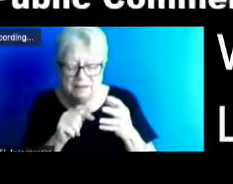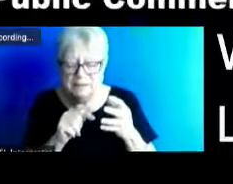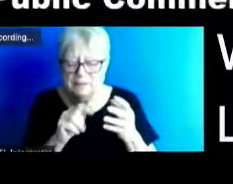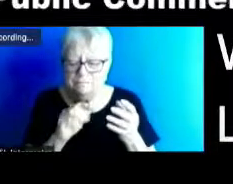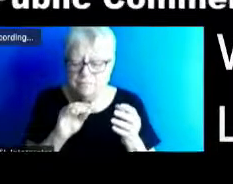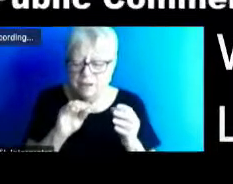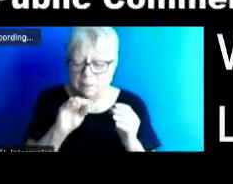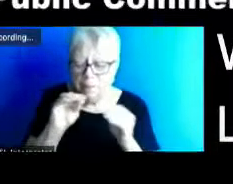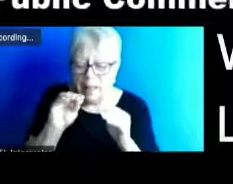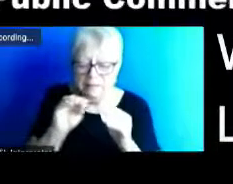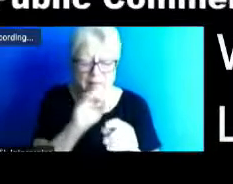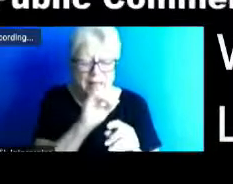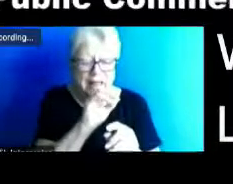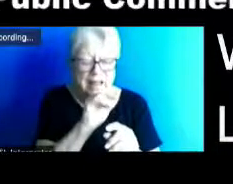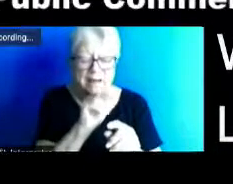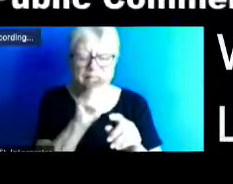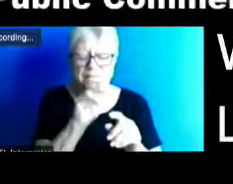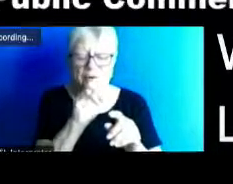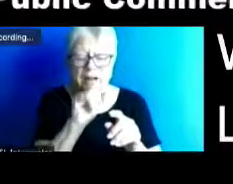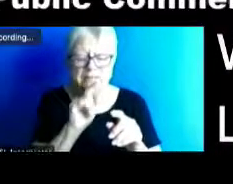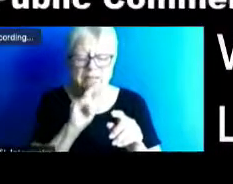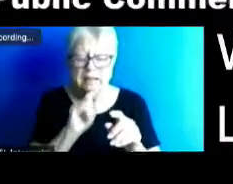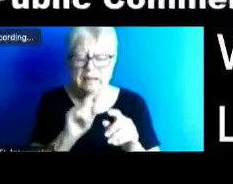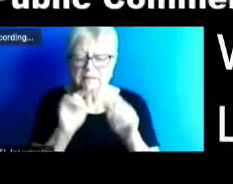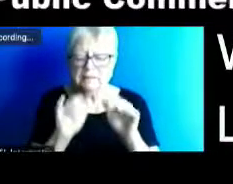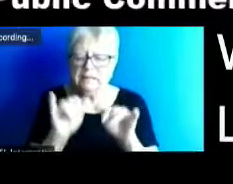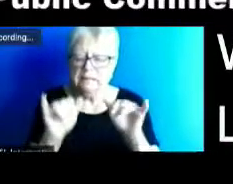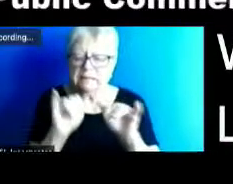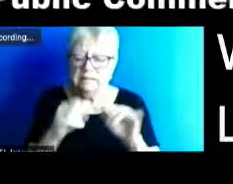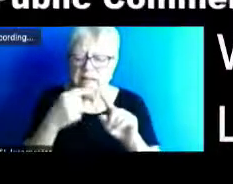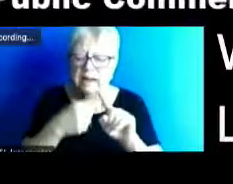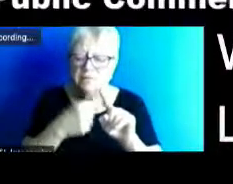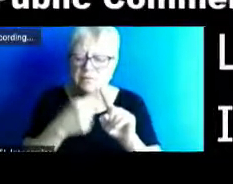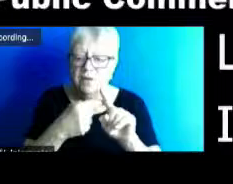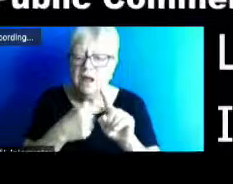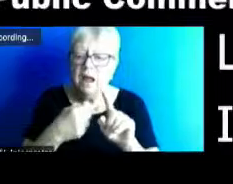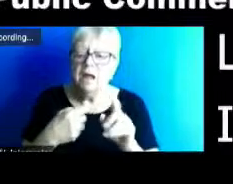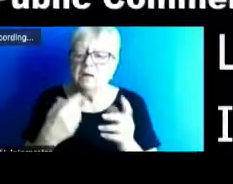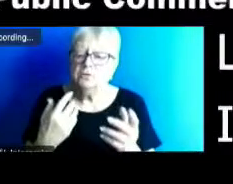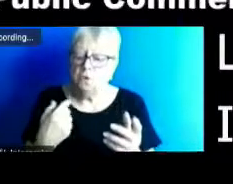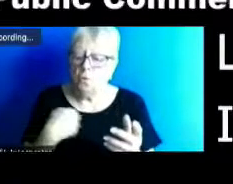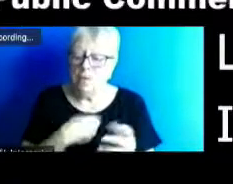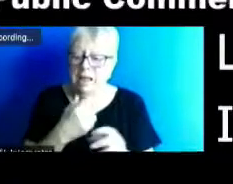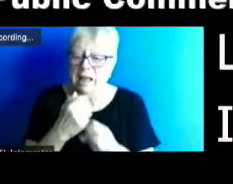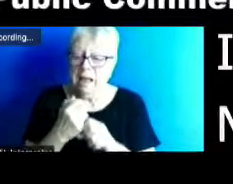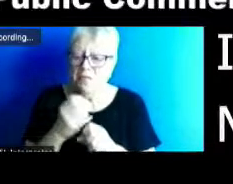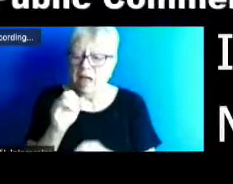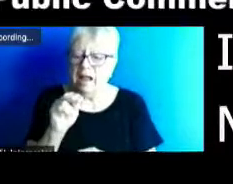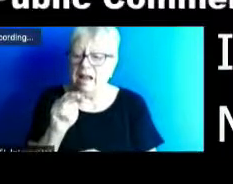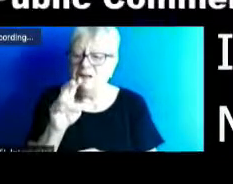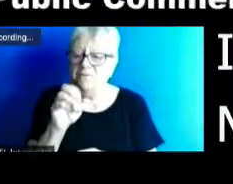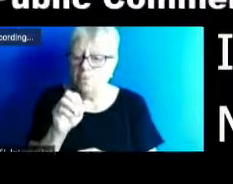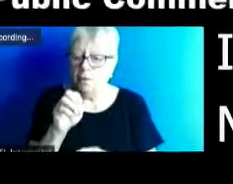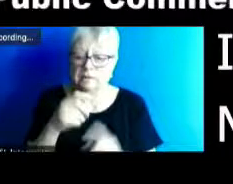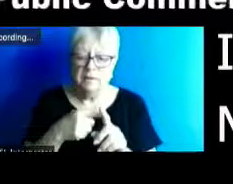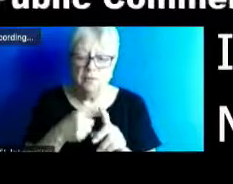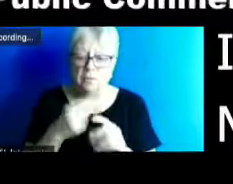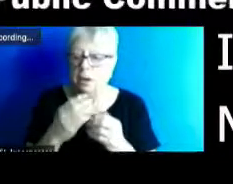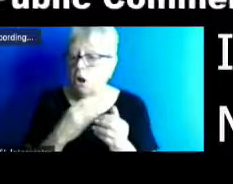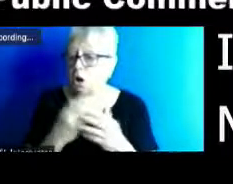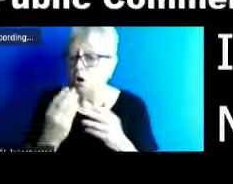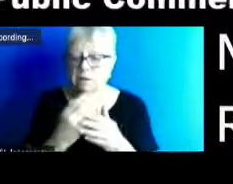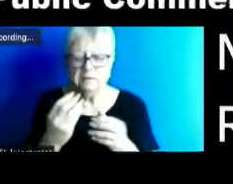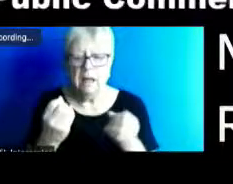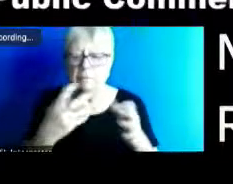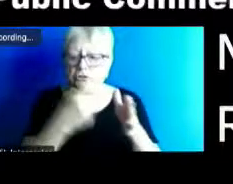and invoicing is consistent. Every month we get an invoice regardless of charges, so that we know that there's